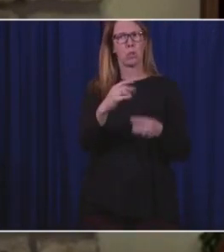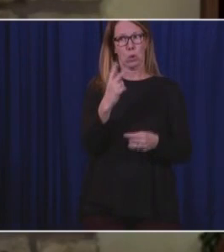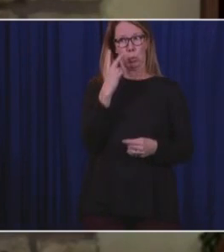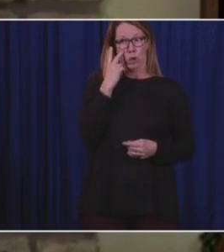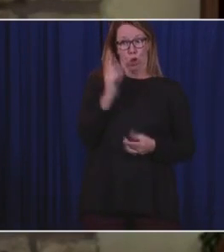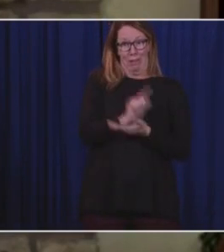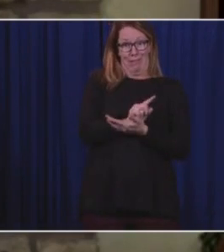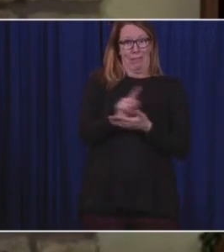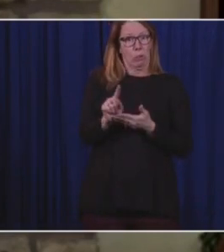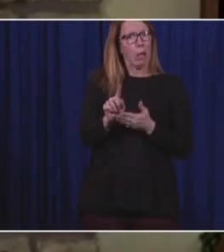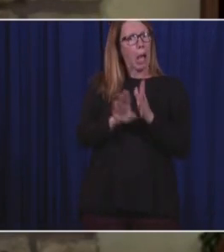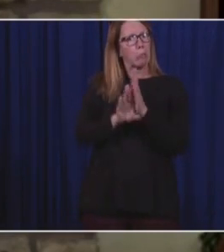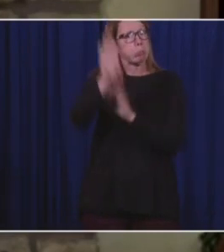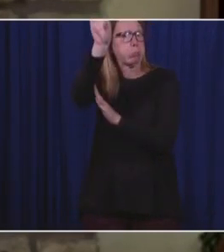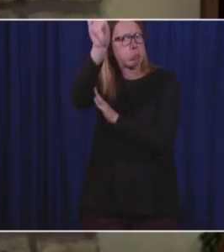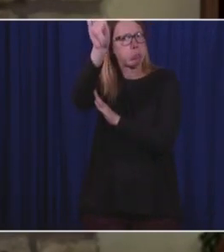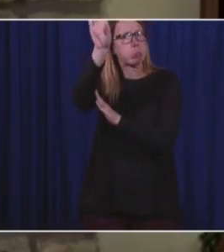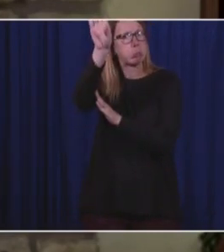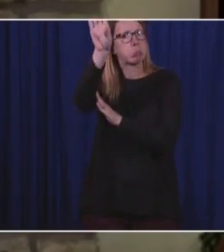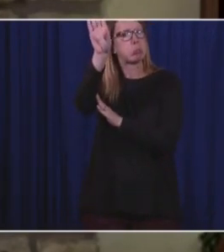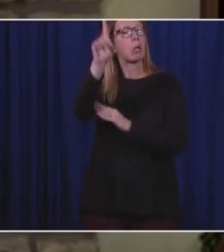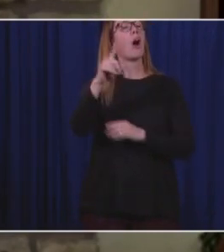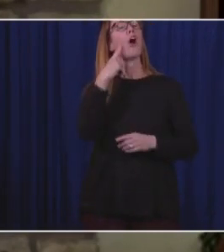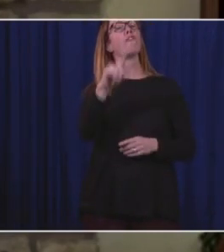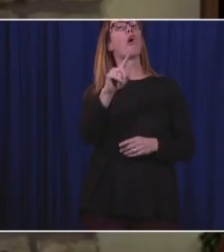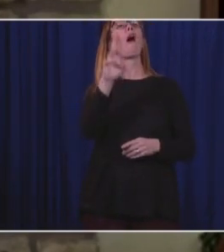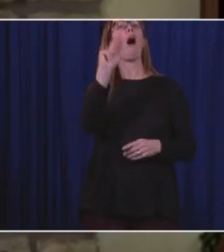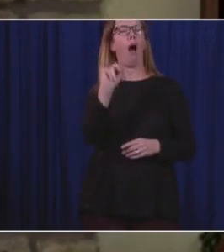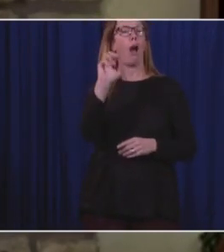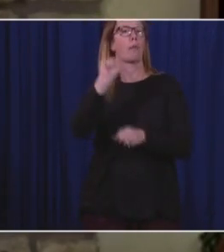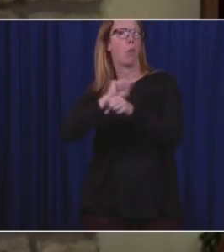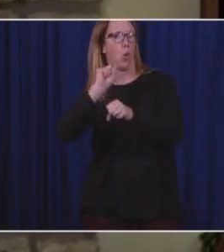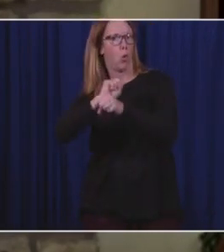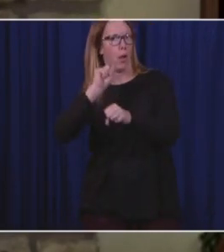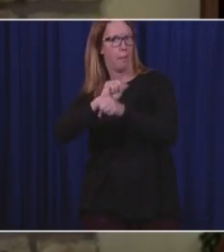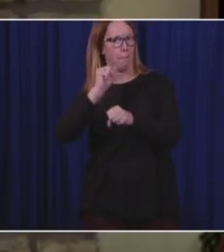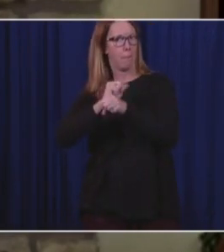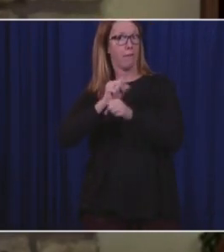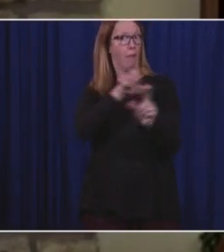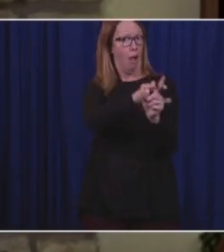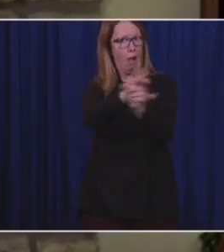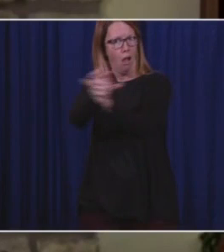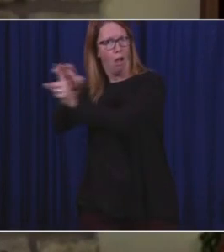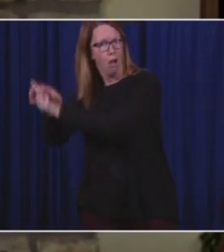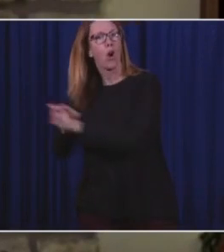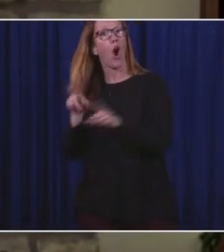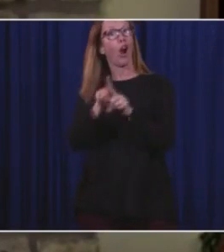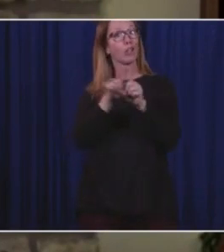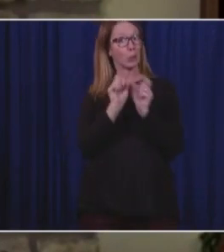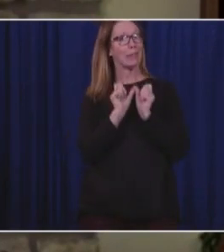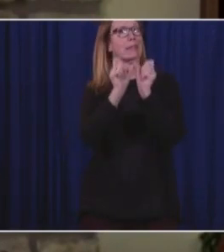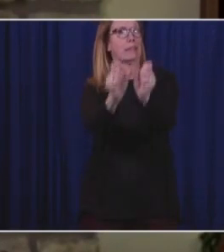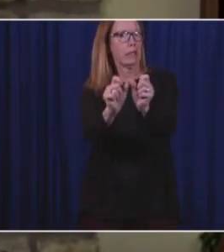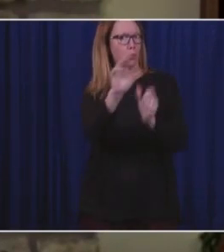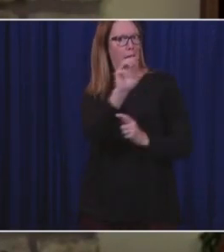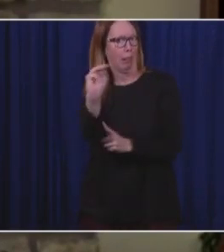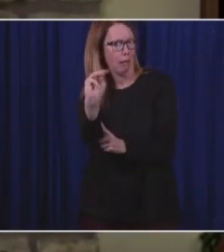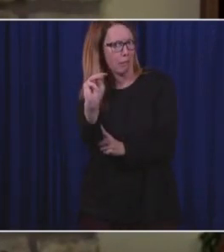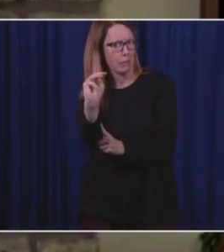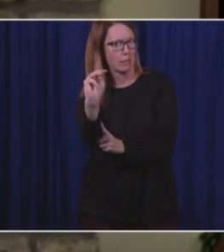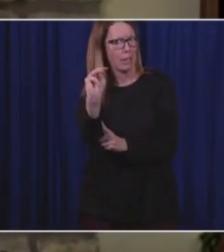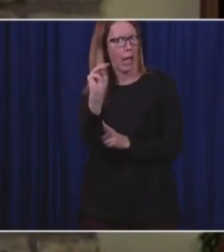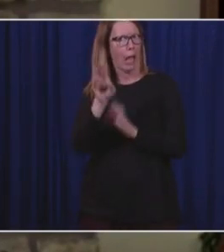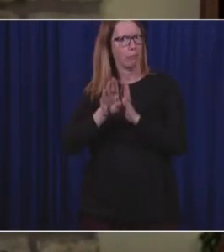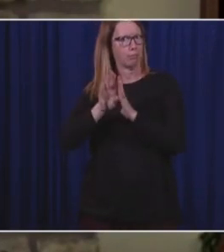big spike in initial unemployment compensation filings, and also the continuing claims have ticked